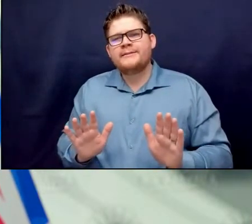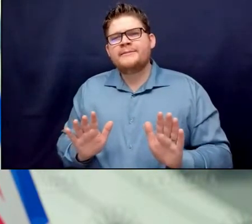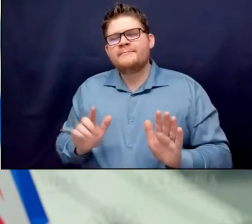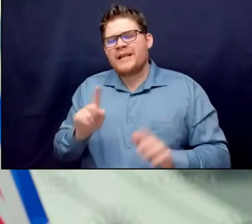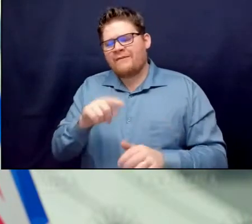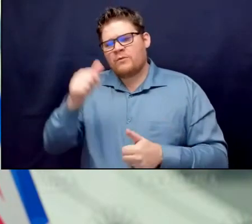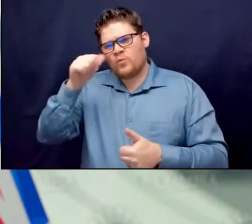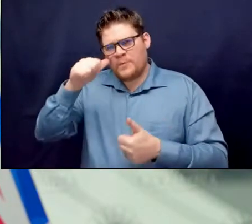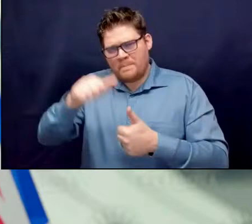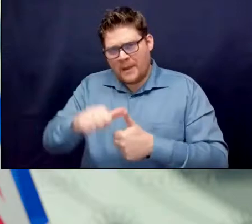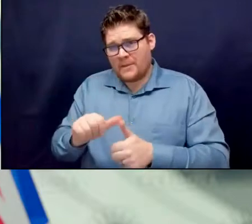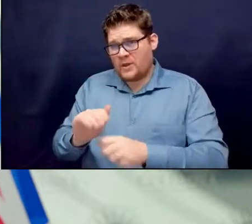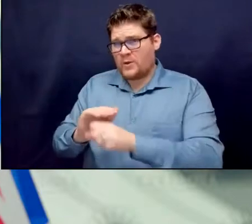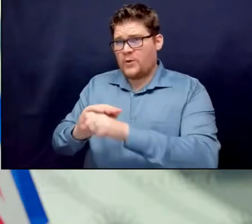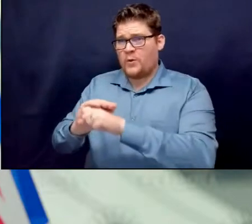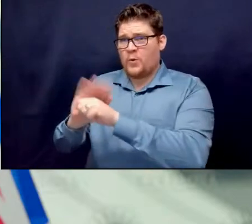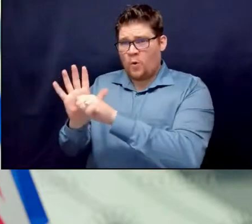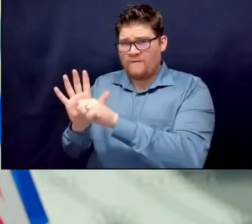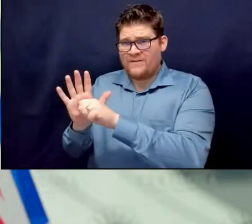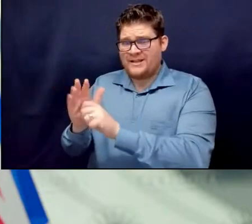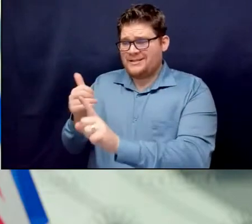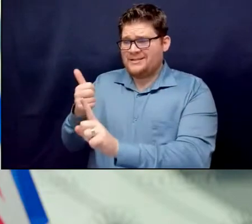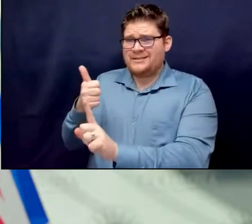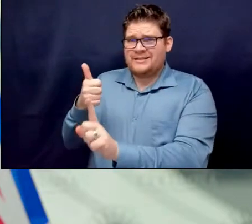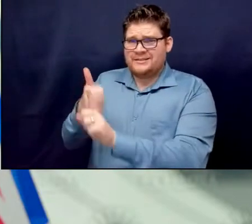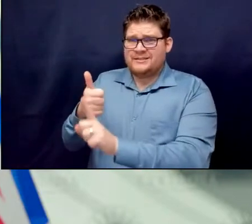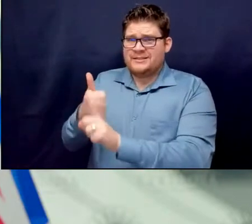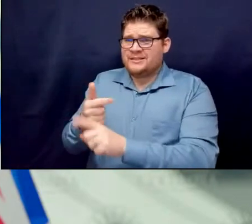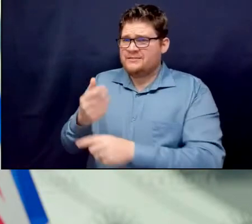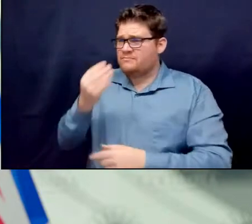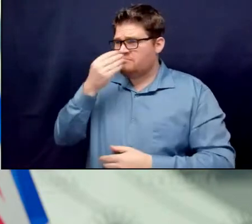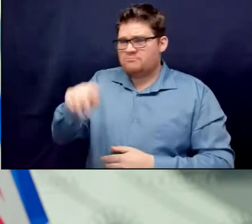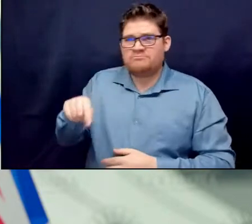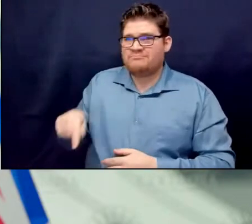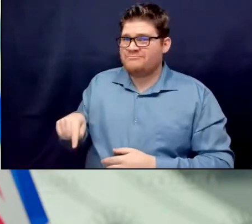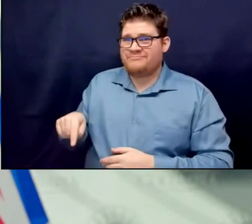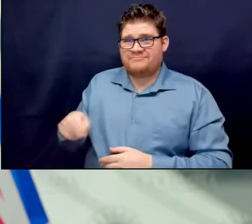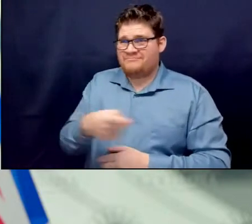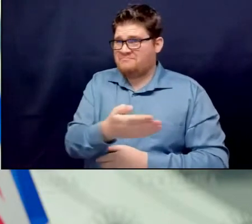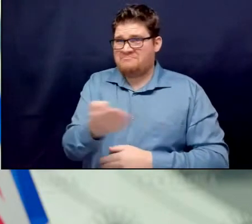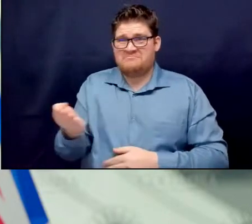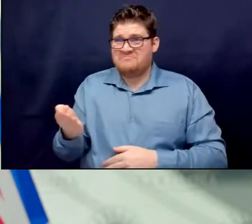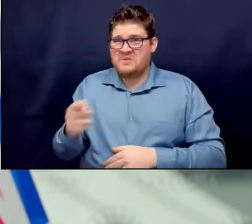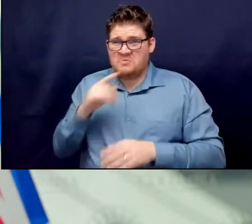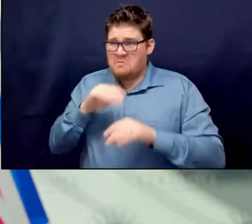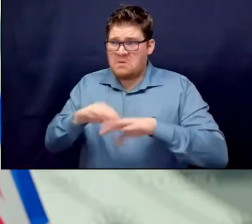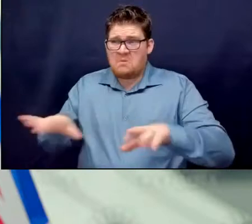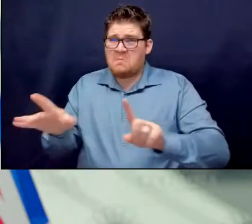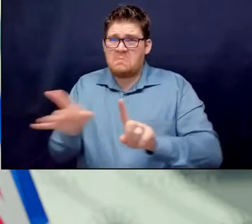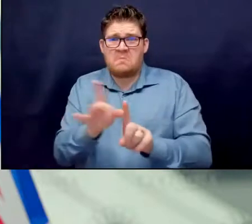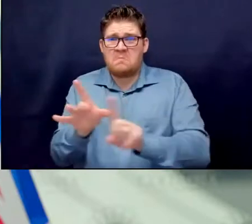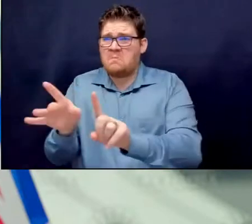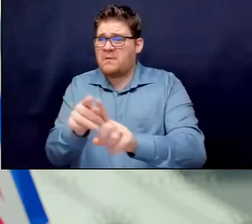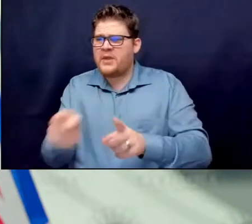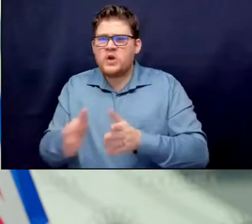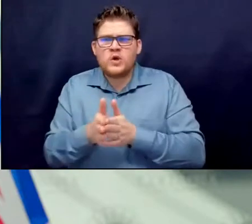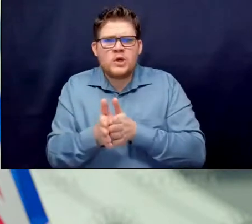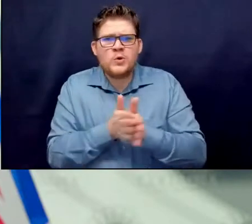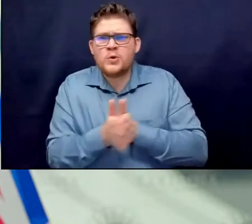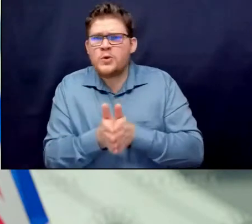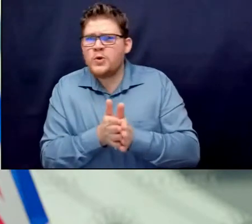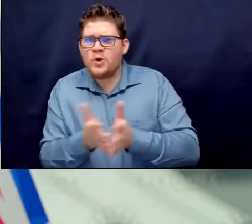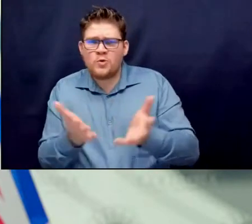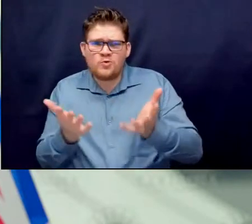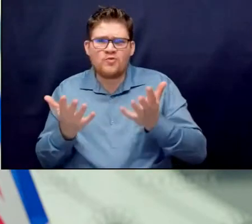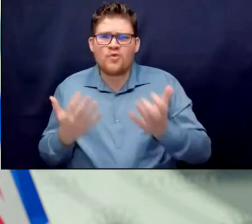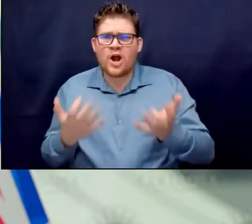the most important thing. COVID doesn't listen to us, it doesn't argue to us, it doesn't listen to our excuses, it doesn't say, okay, this is a way around the rules. It